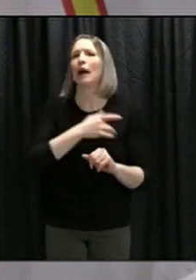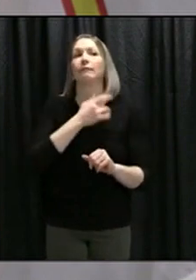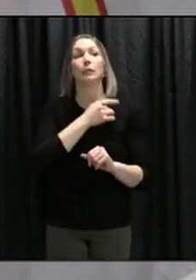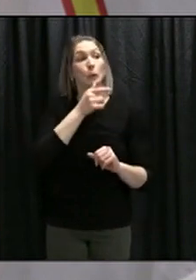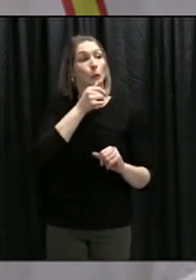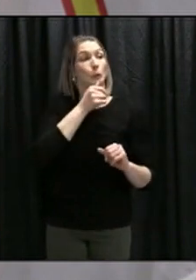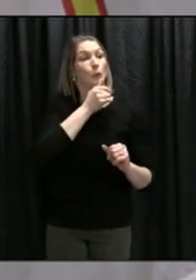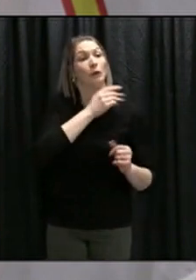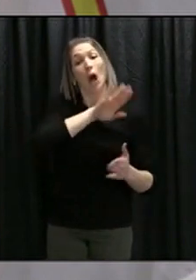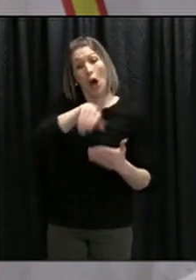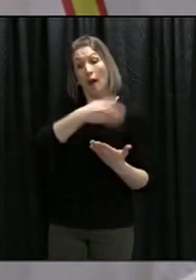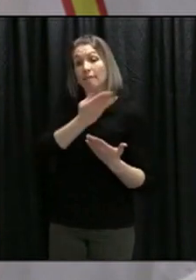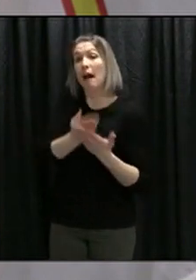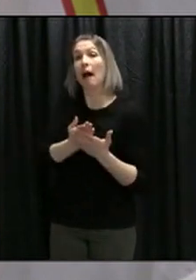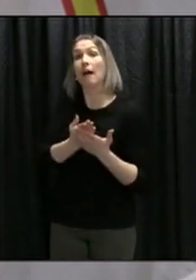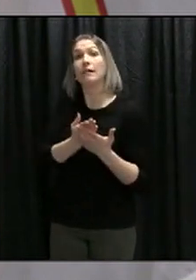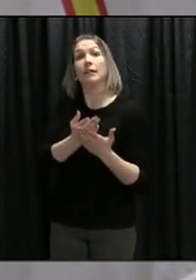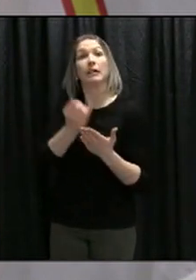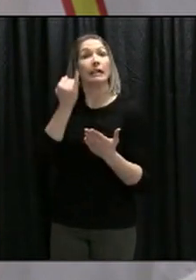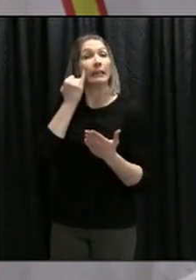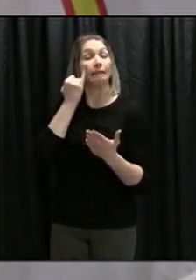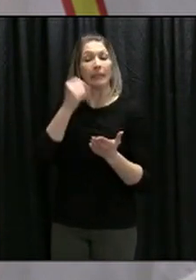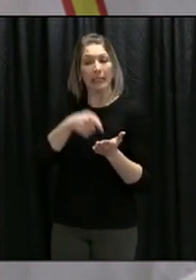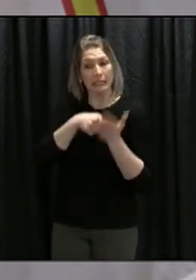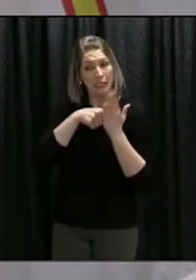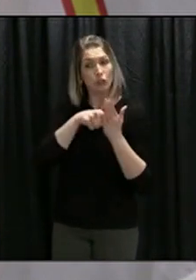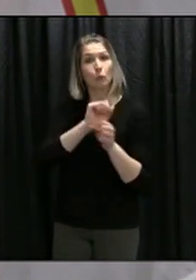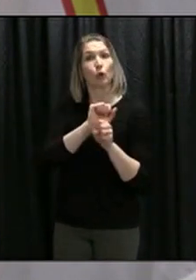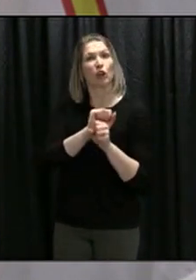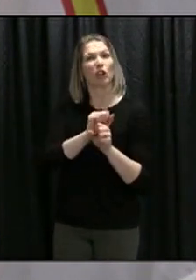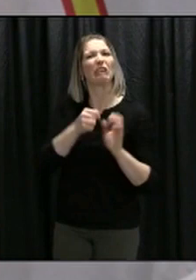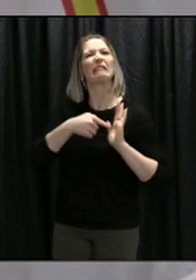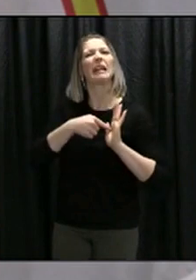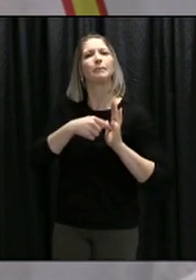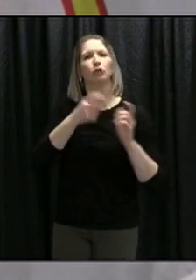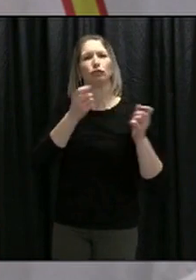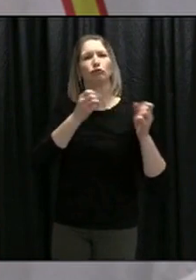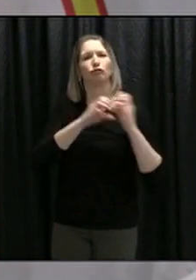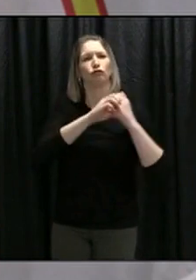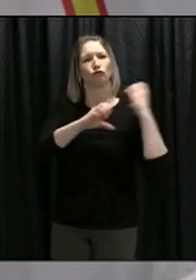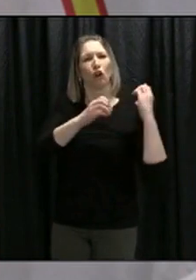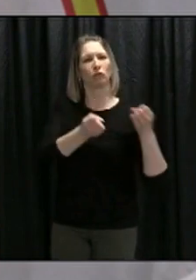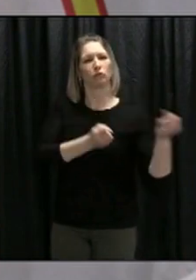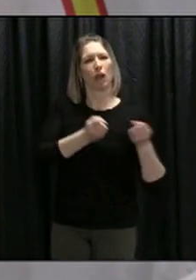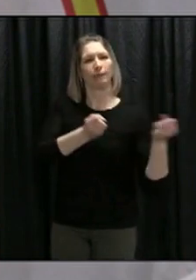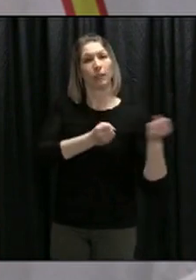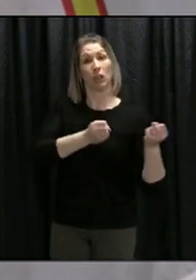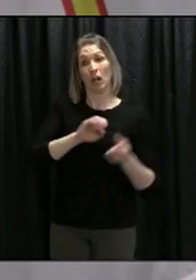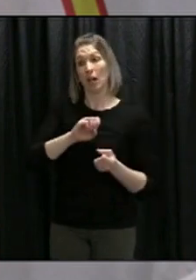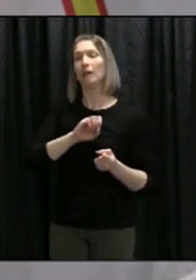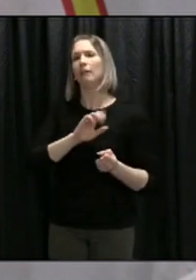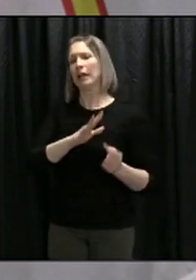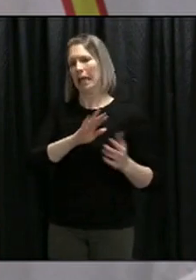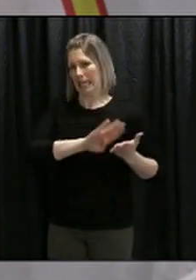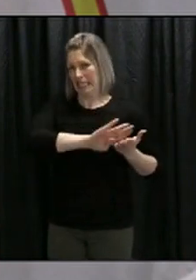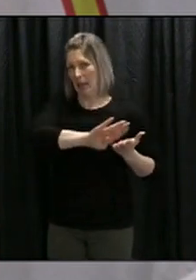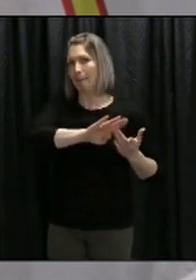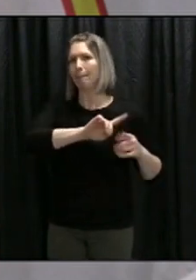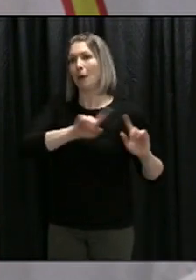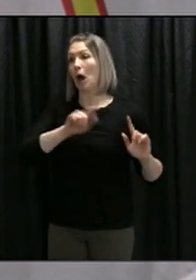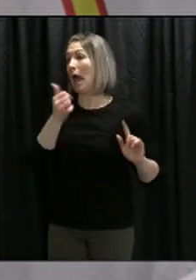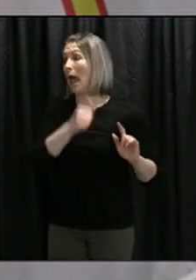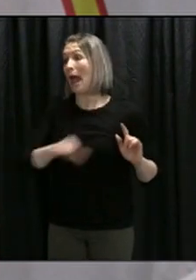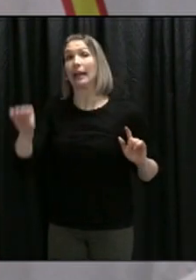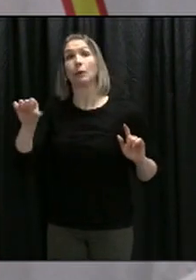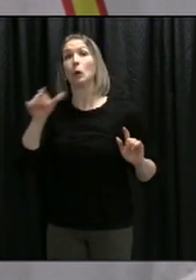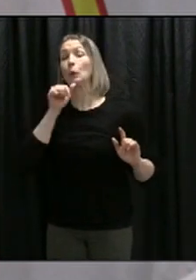this, is unless you're an essential worker like the trucking industry and so on, you must self-isolate. But I guess